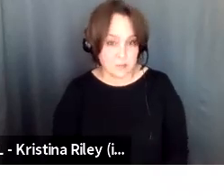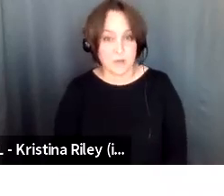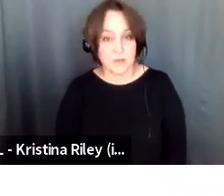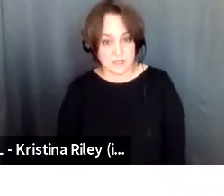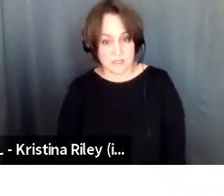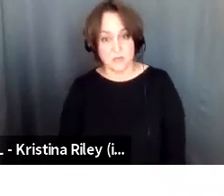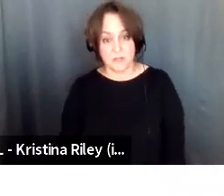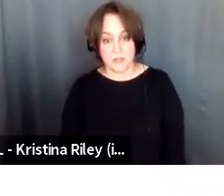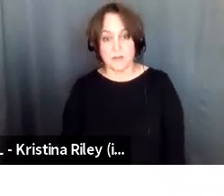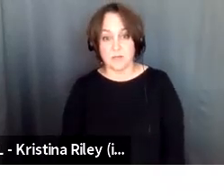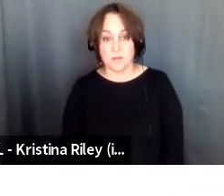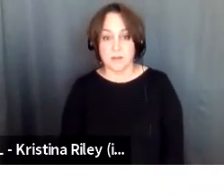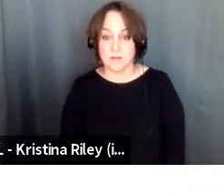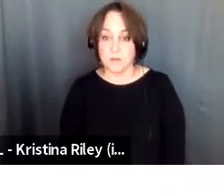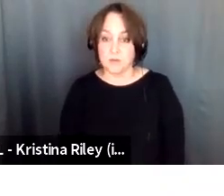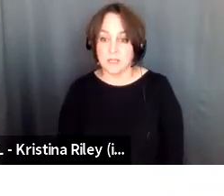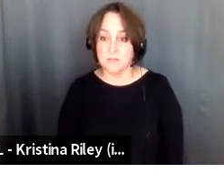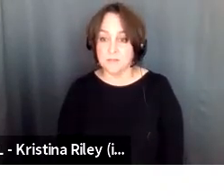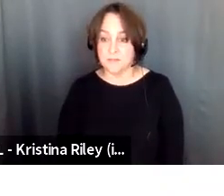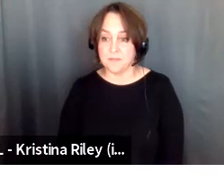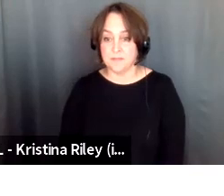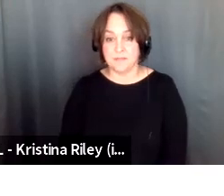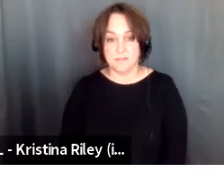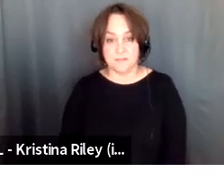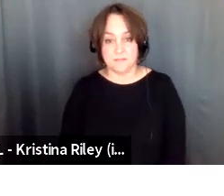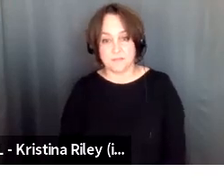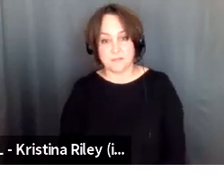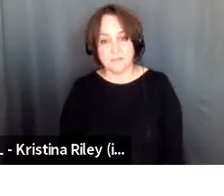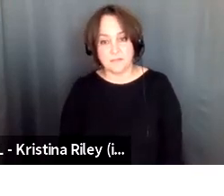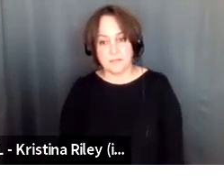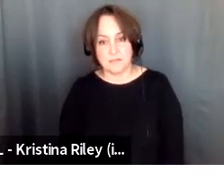of the feedback we continually get from the deaf community.